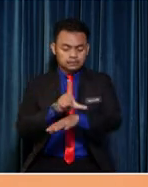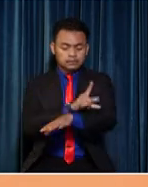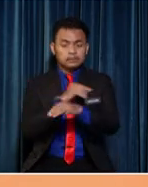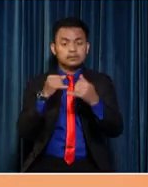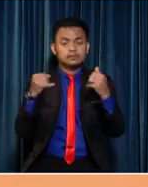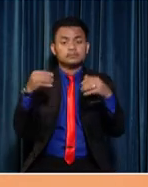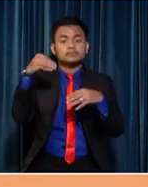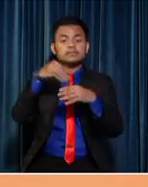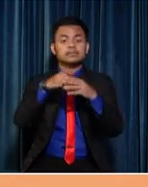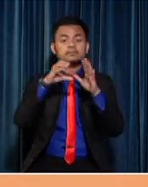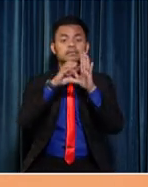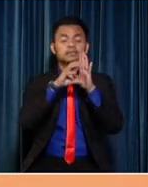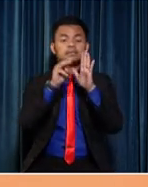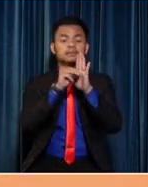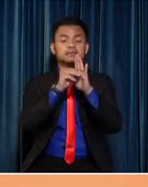centimeter?